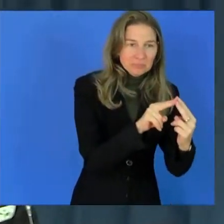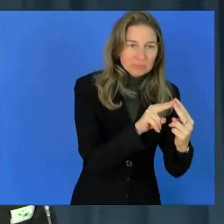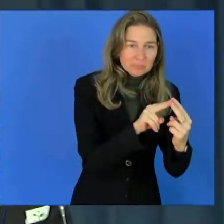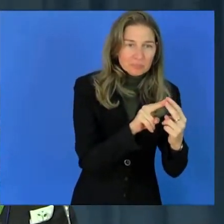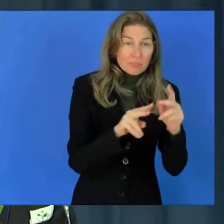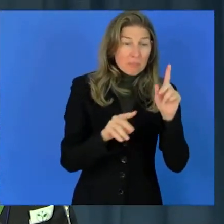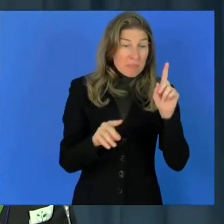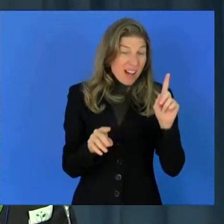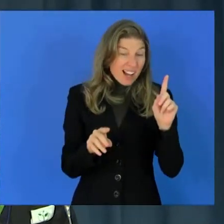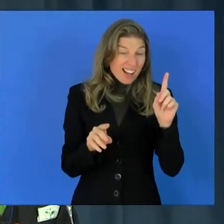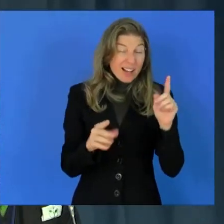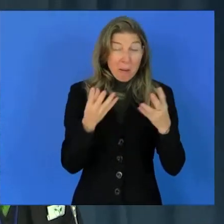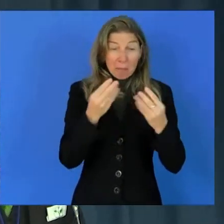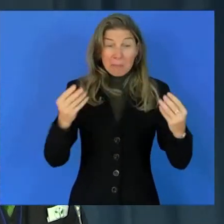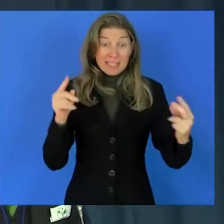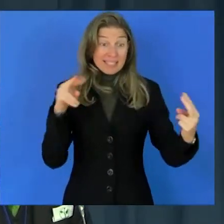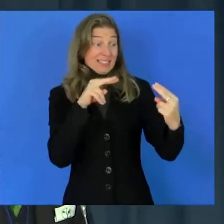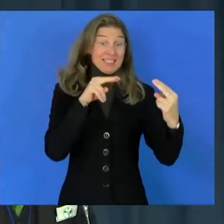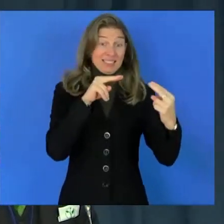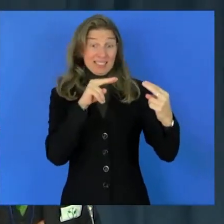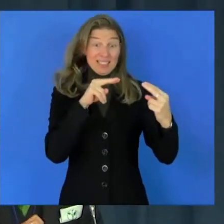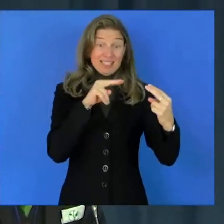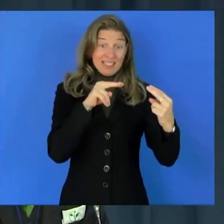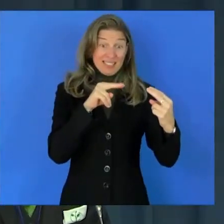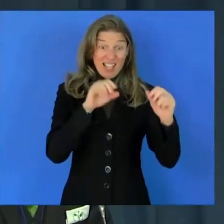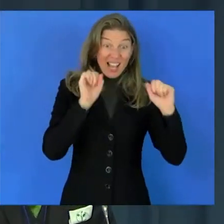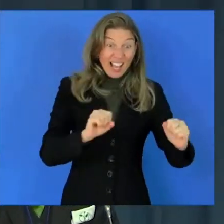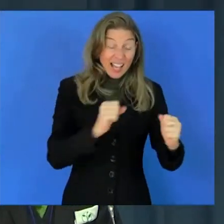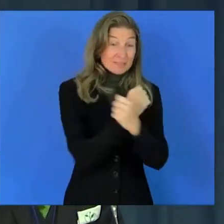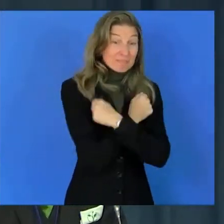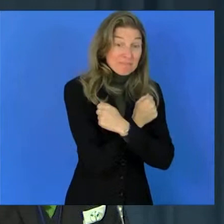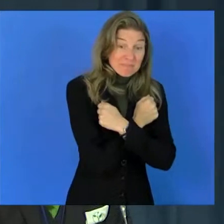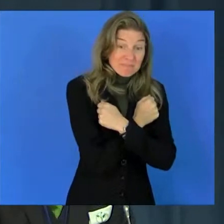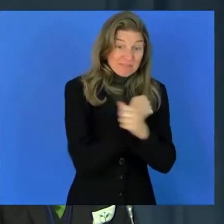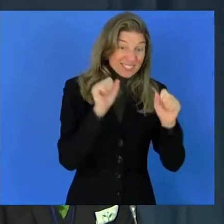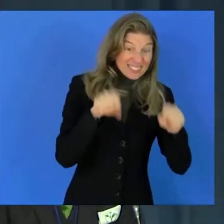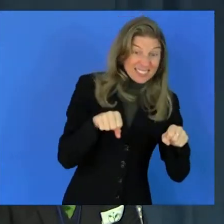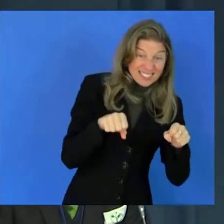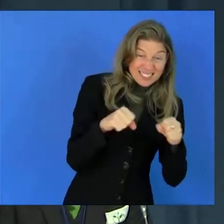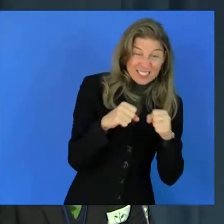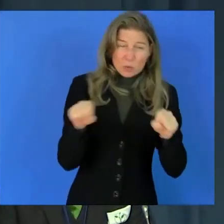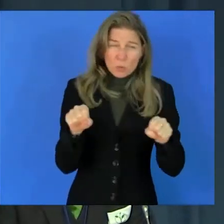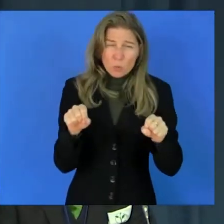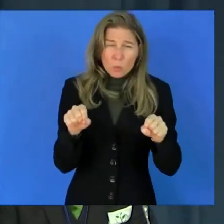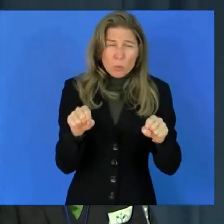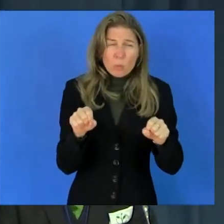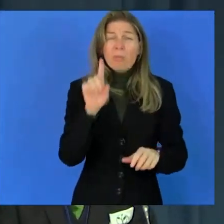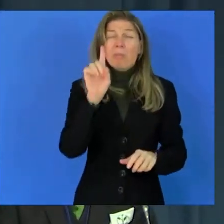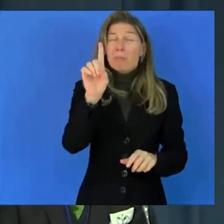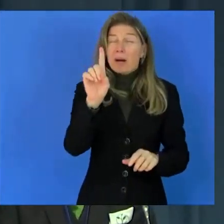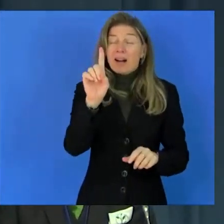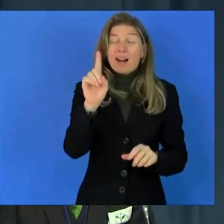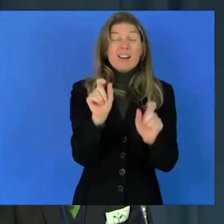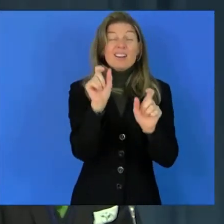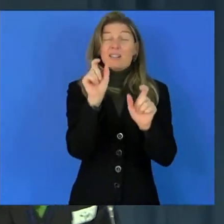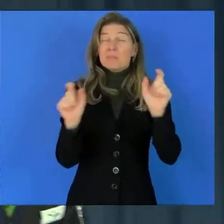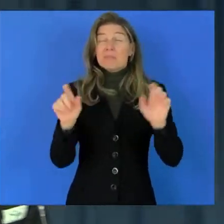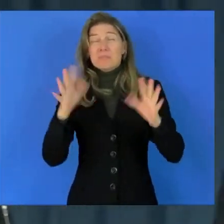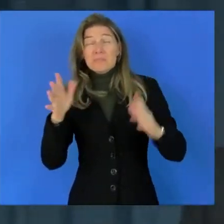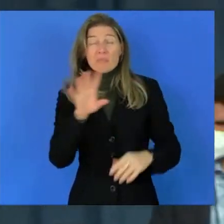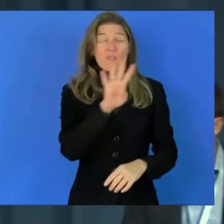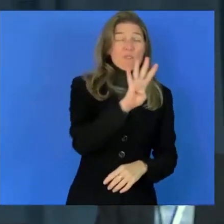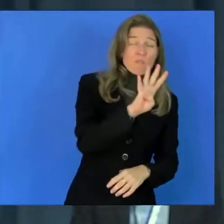For those of us who don't want to hug, it is for everybody out there, the 4,000, up to 4,000 to 5,000 people